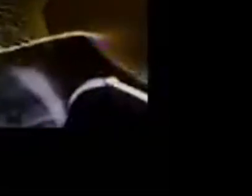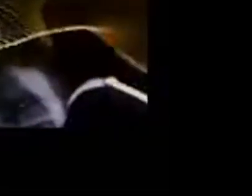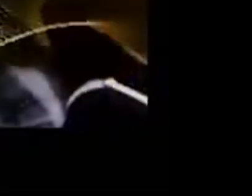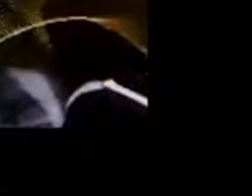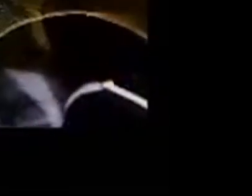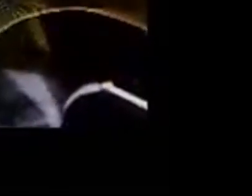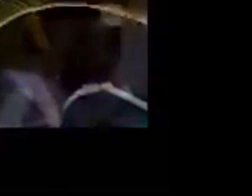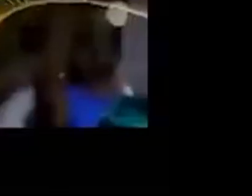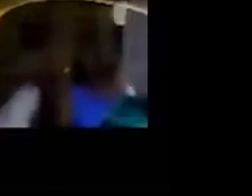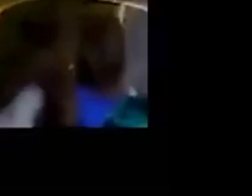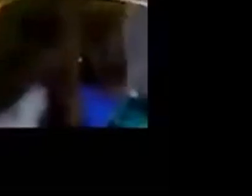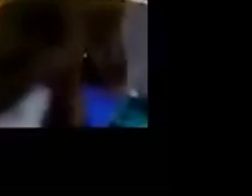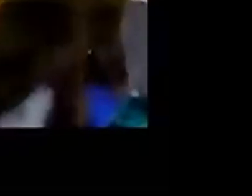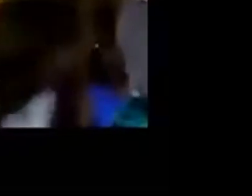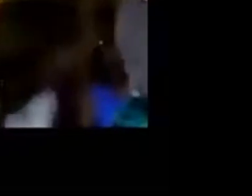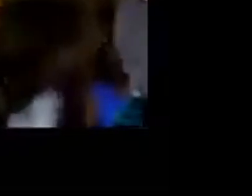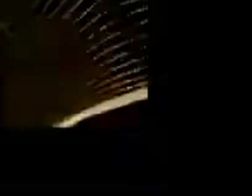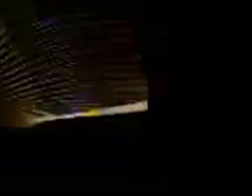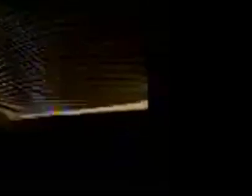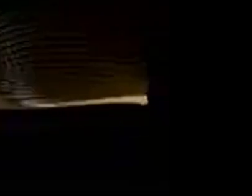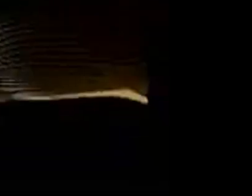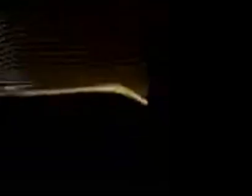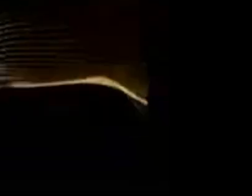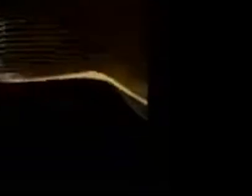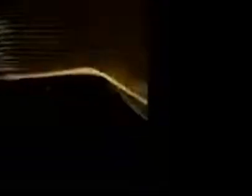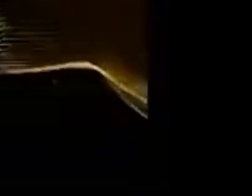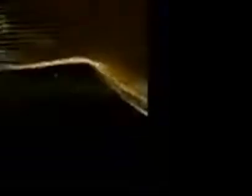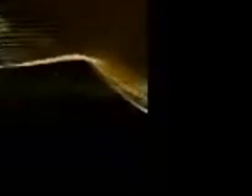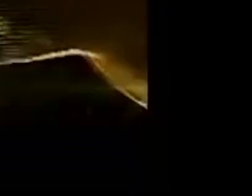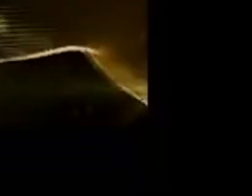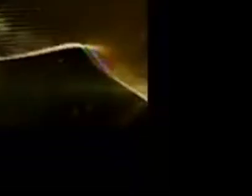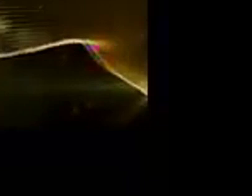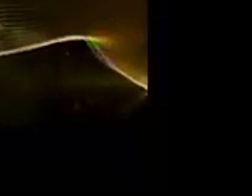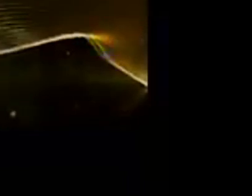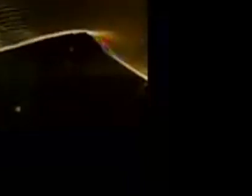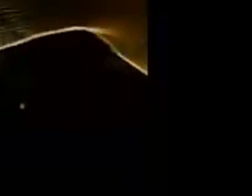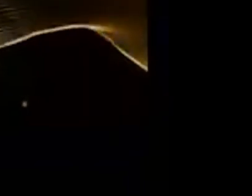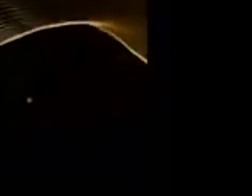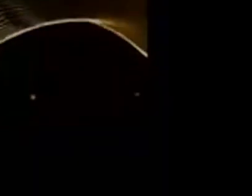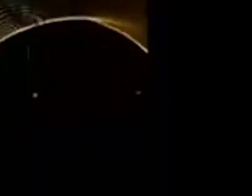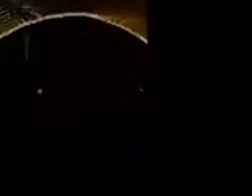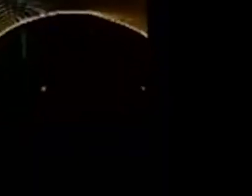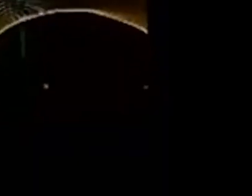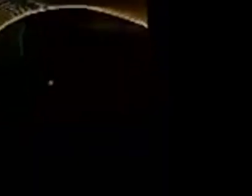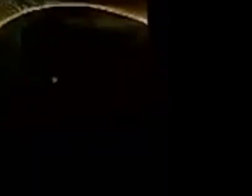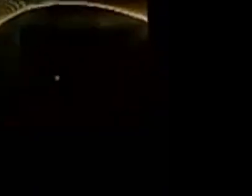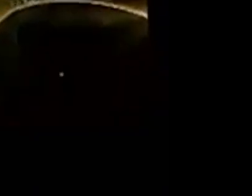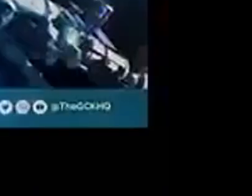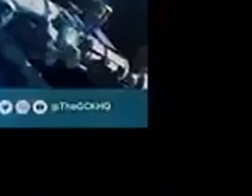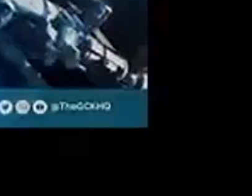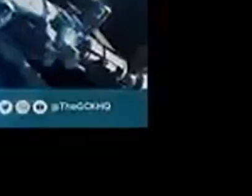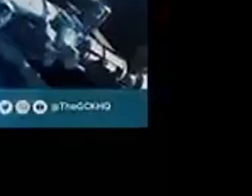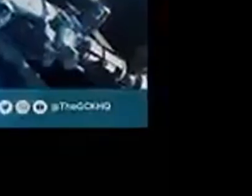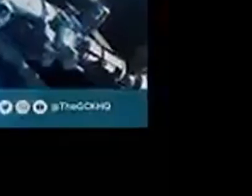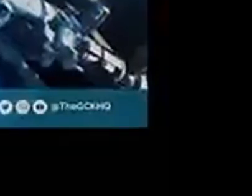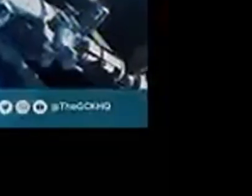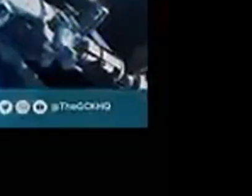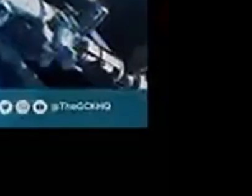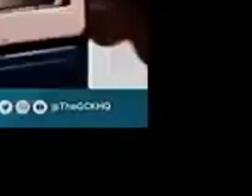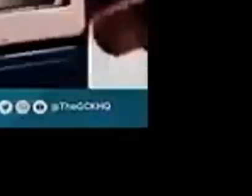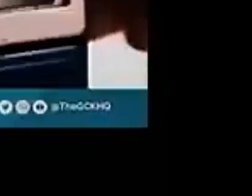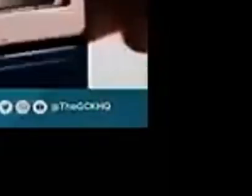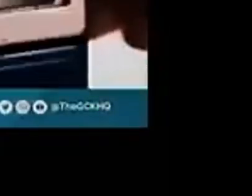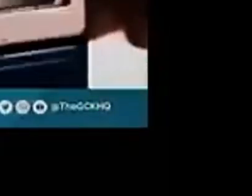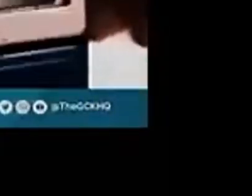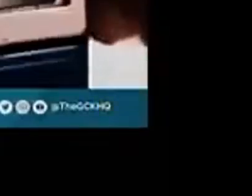Redemption Through Christ, live at GCK locations across the globe, and live their satellite and all